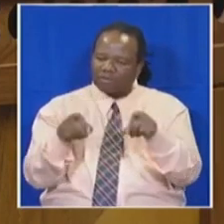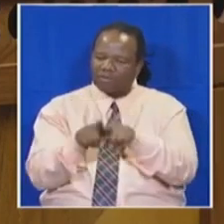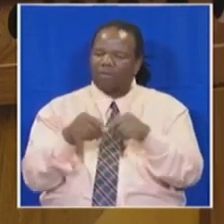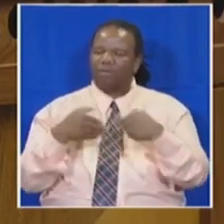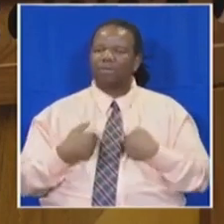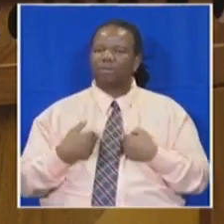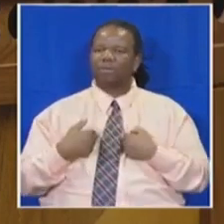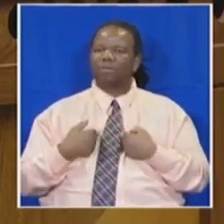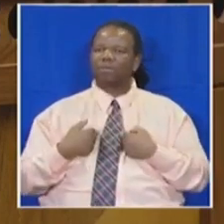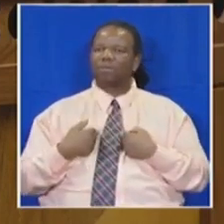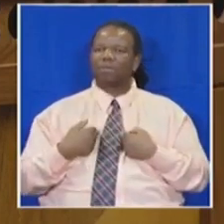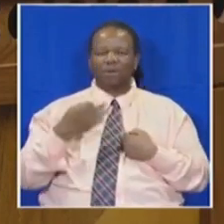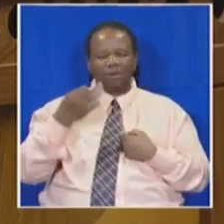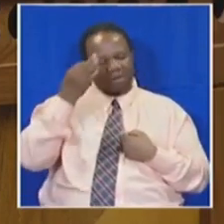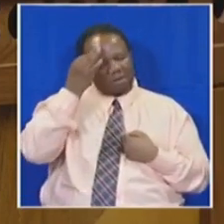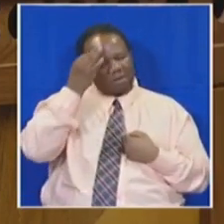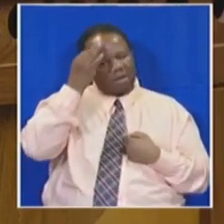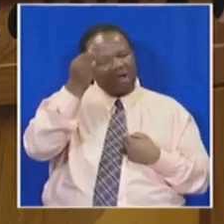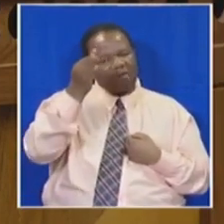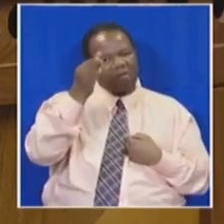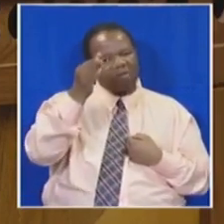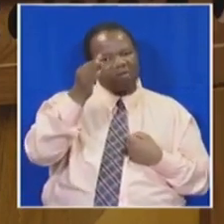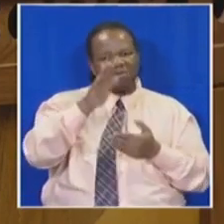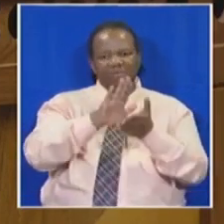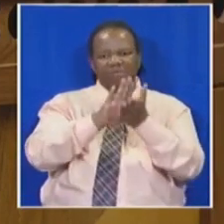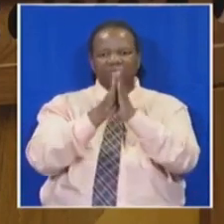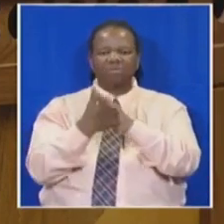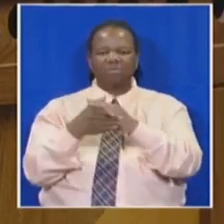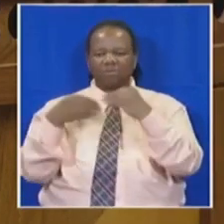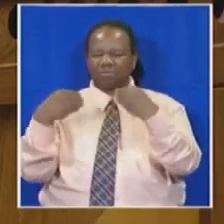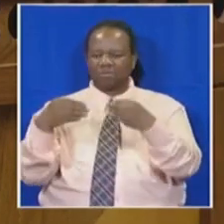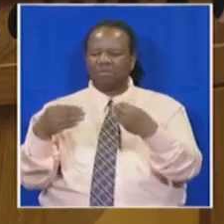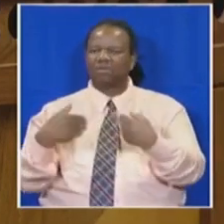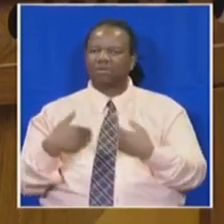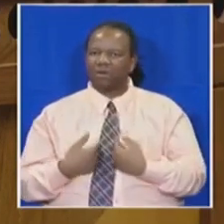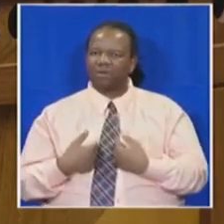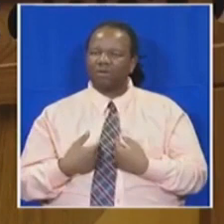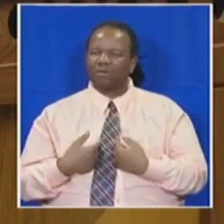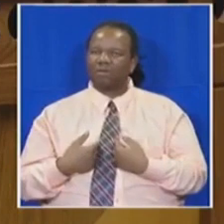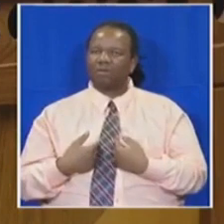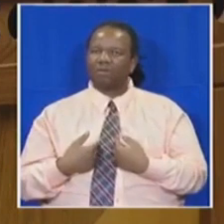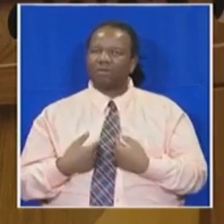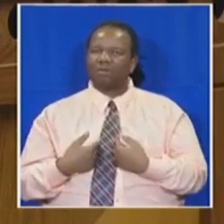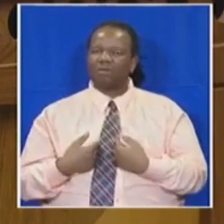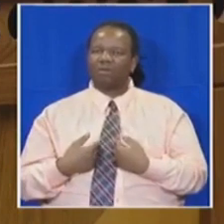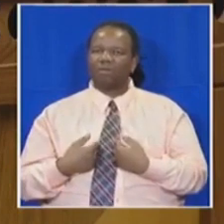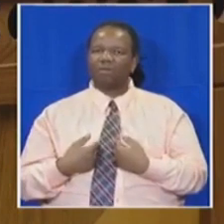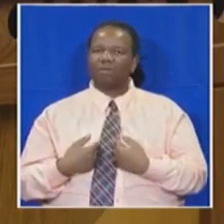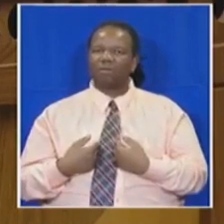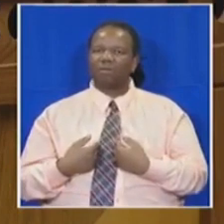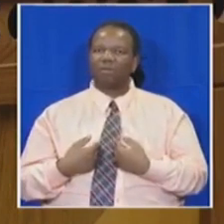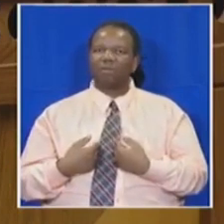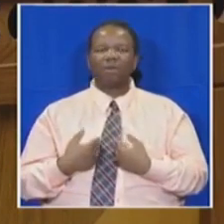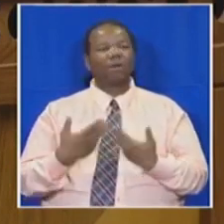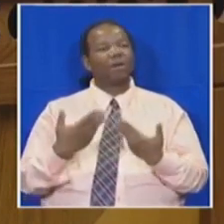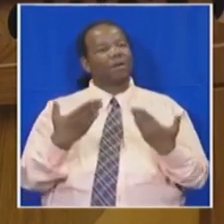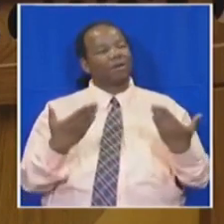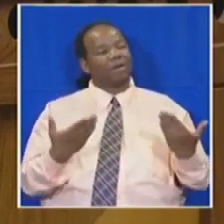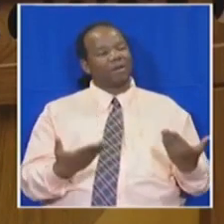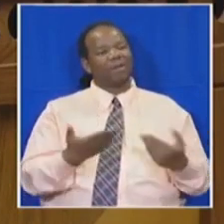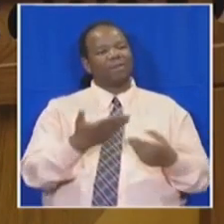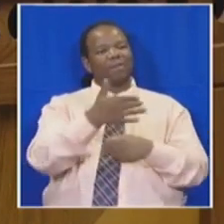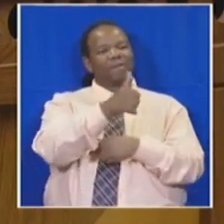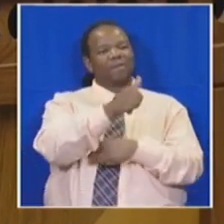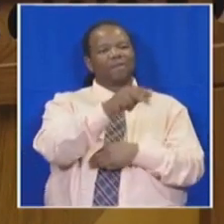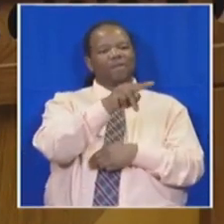the government is destroying me. In this one crucial respect, the ANC is carrying on